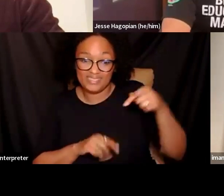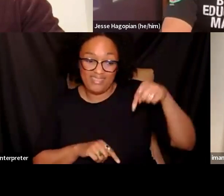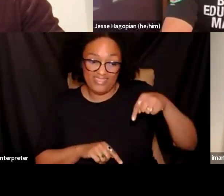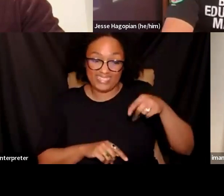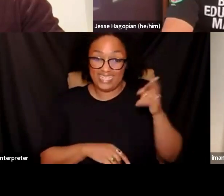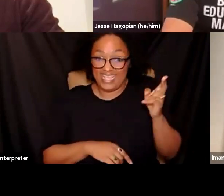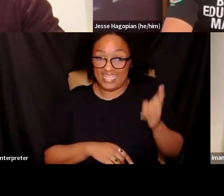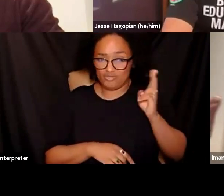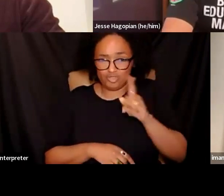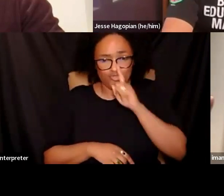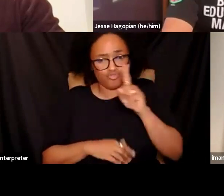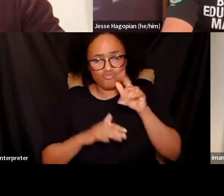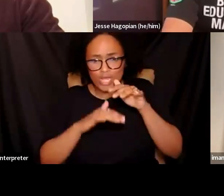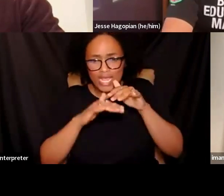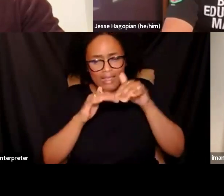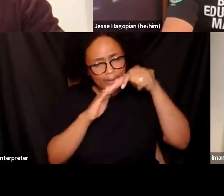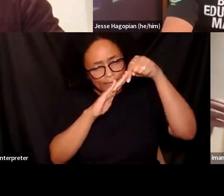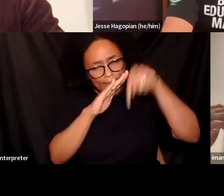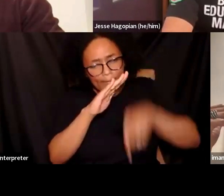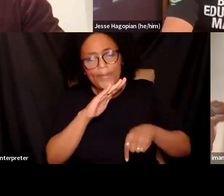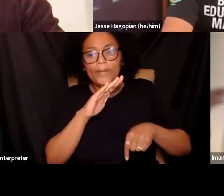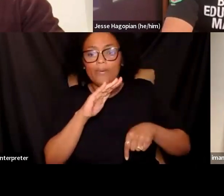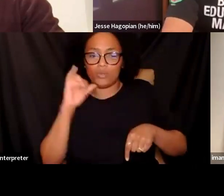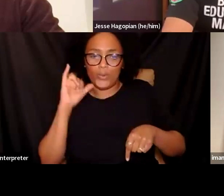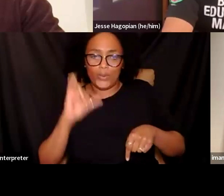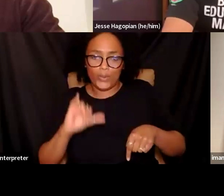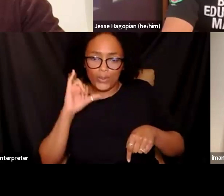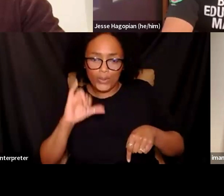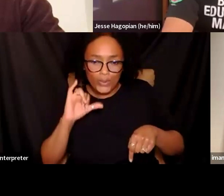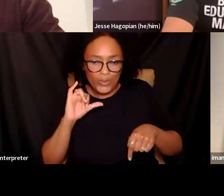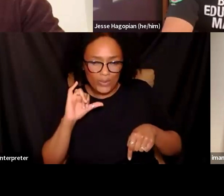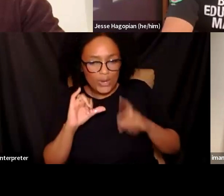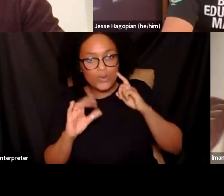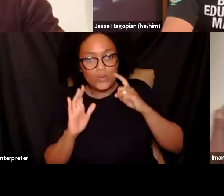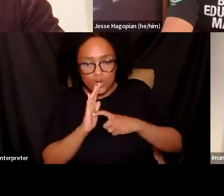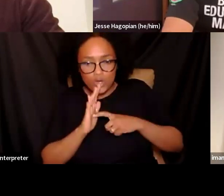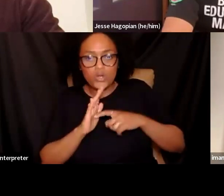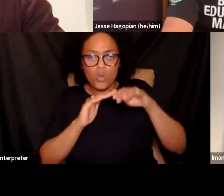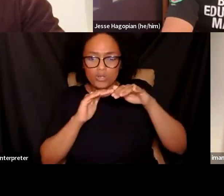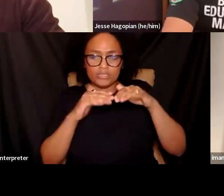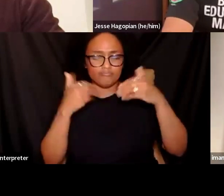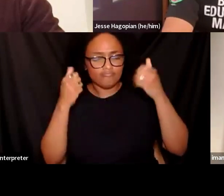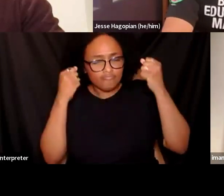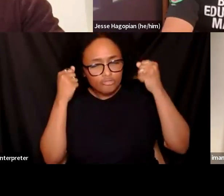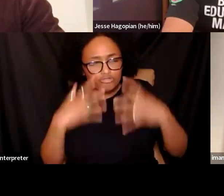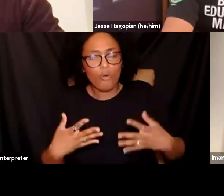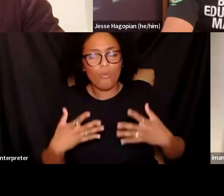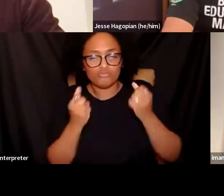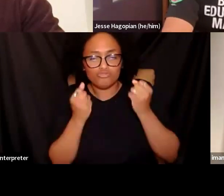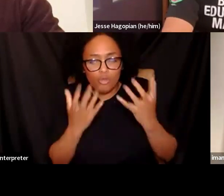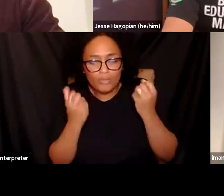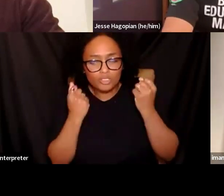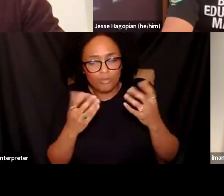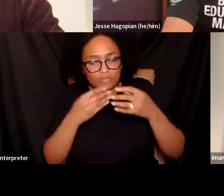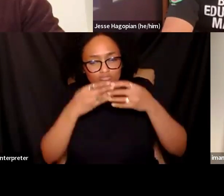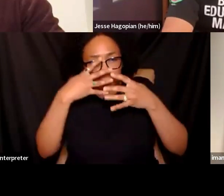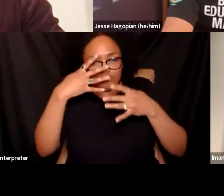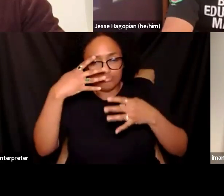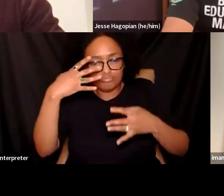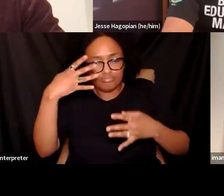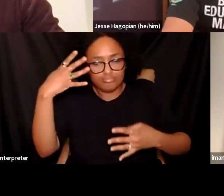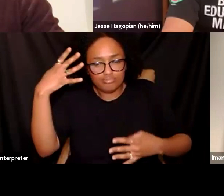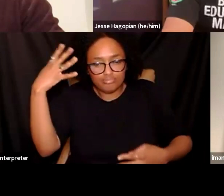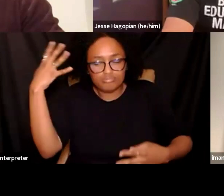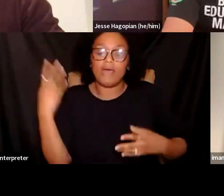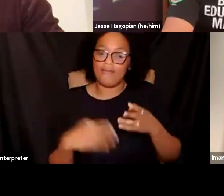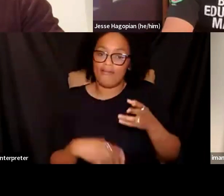the abundance that is, if you haven't been in the journals, the abundance that is inside them. And so I recommend them actually for everybody who's